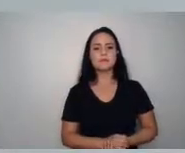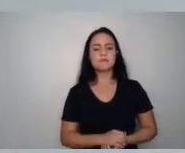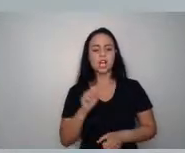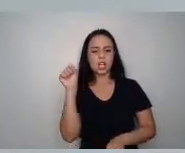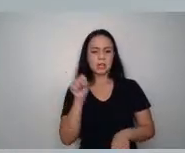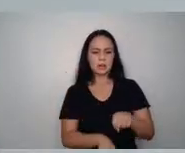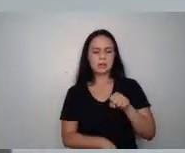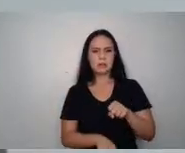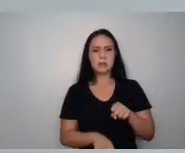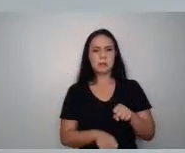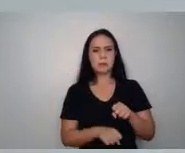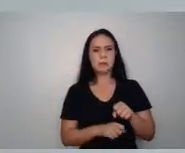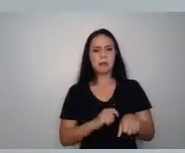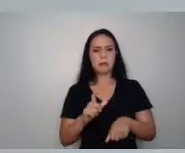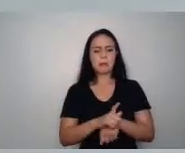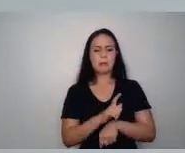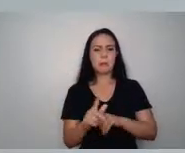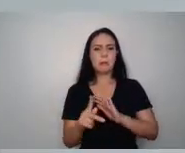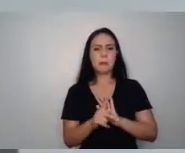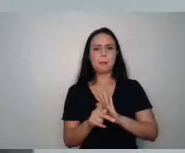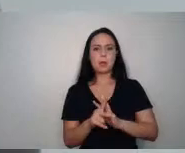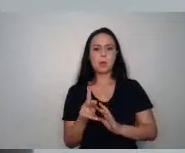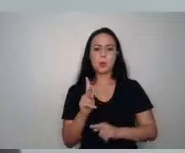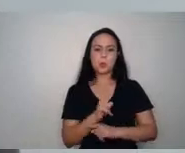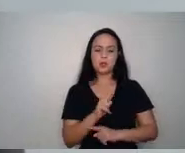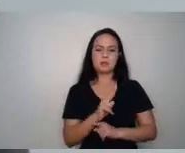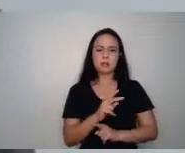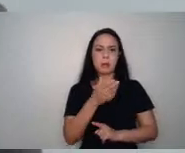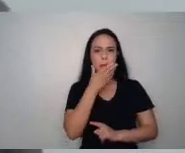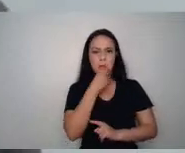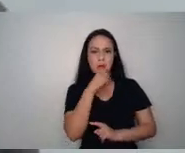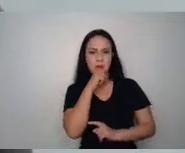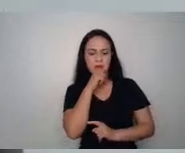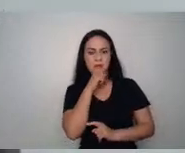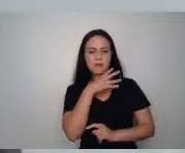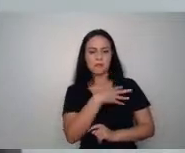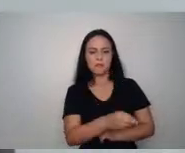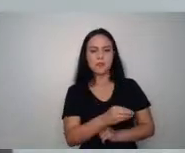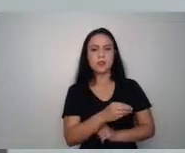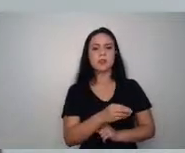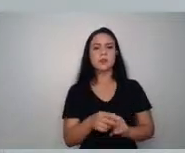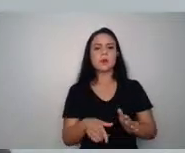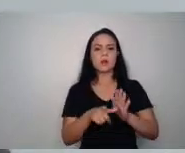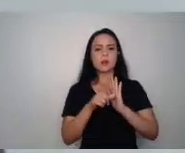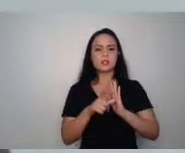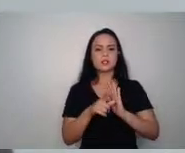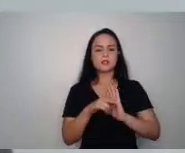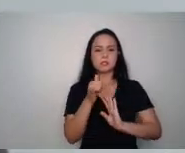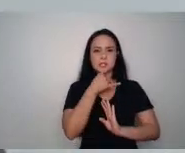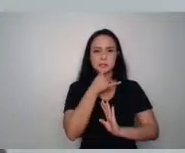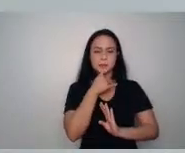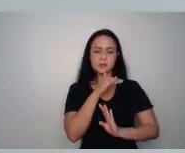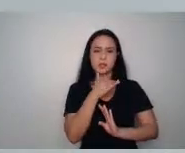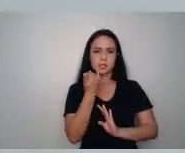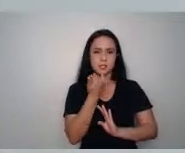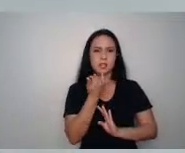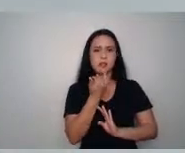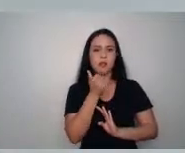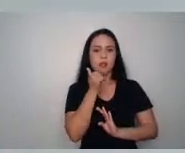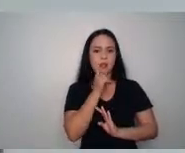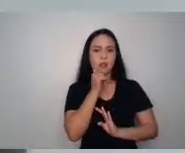and she stops working to take care of the husband. And before that, when